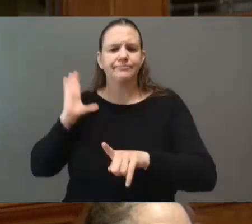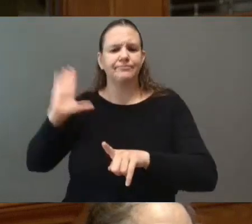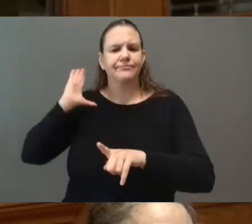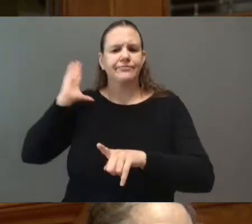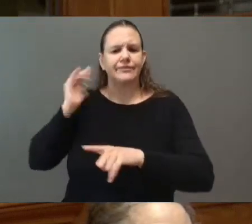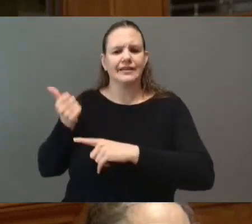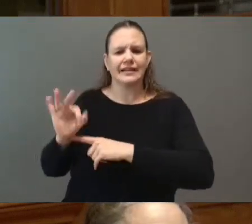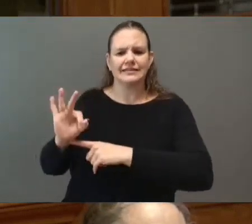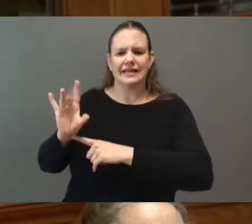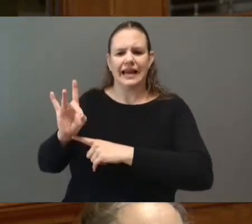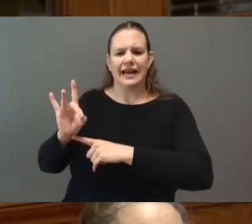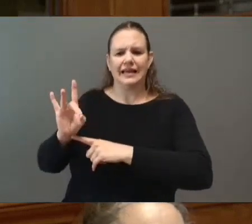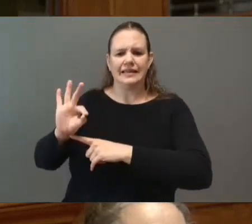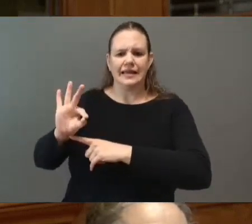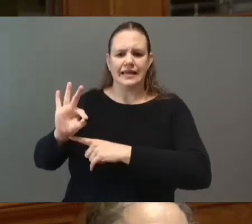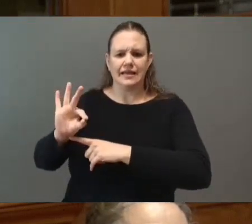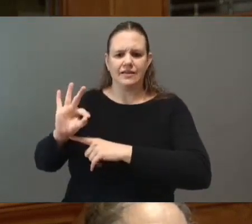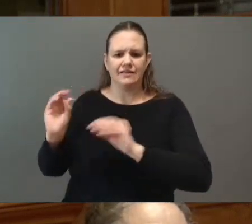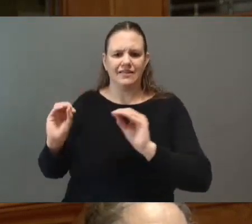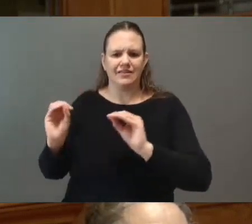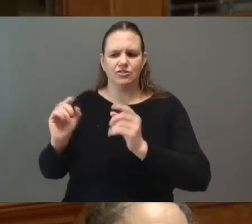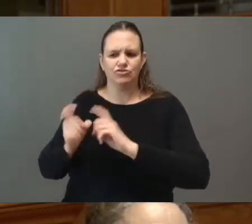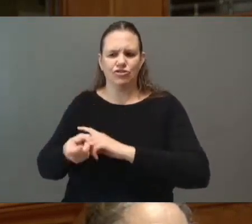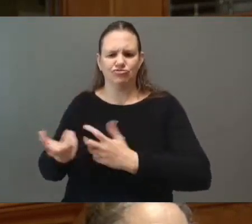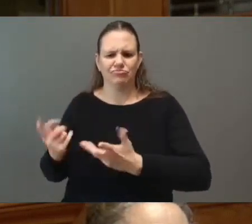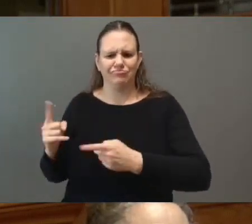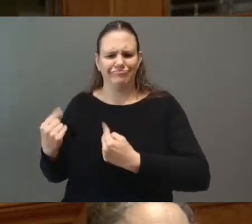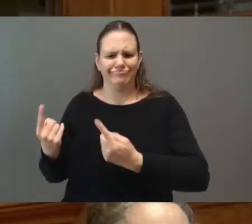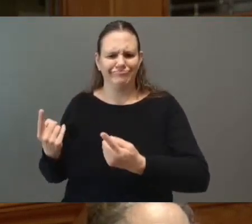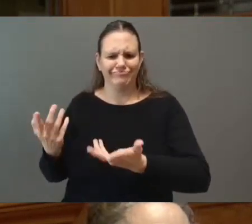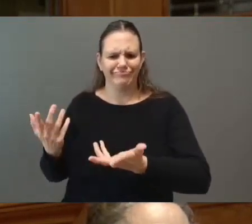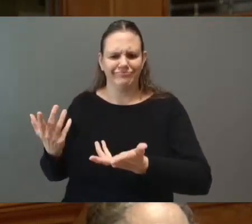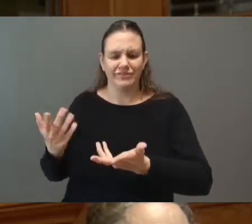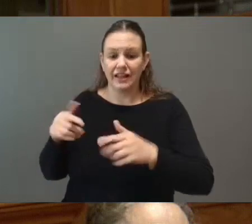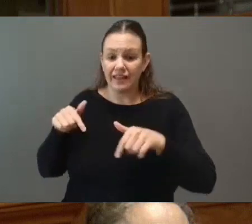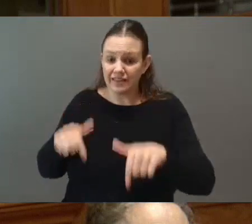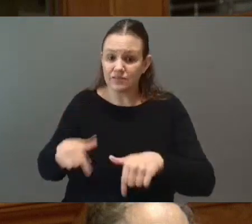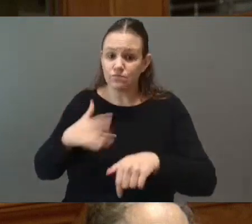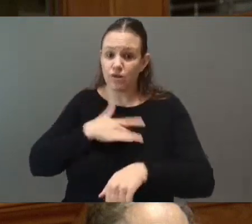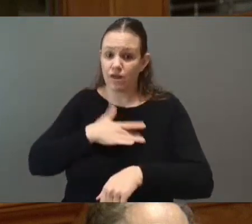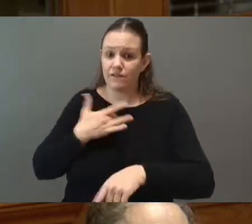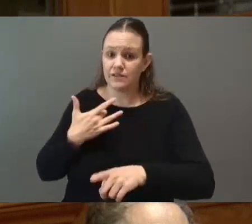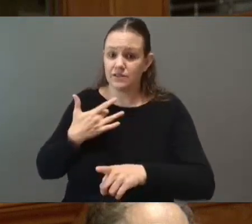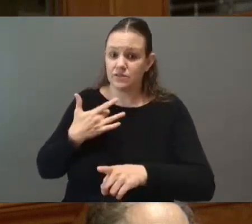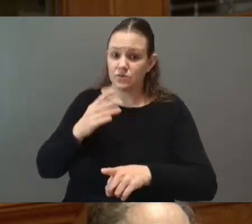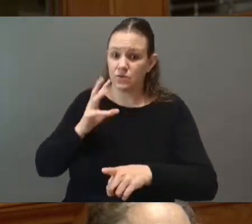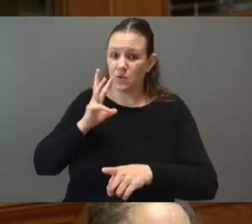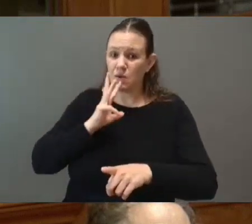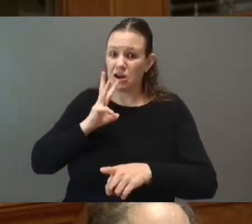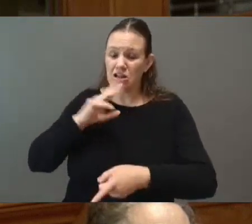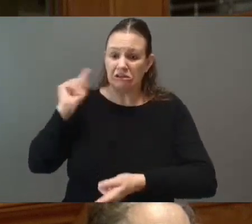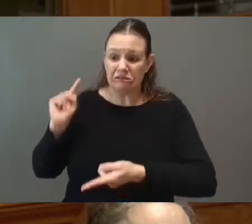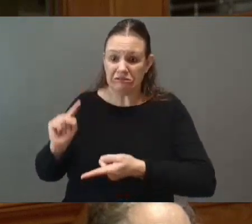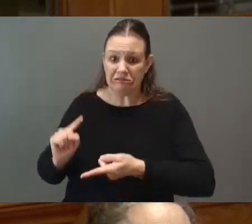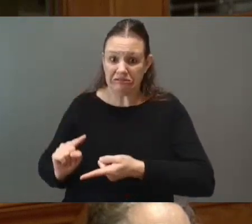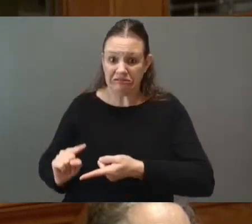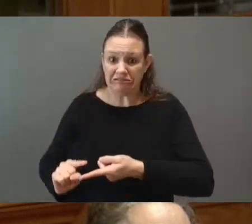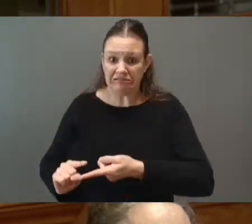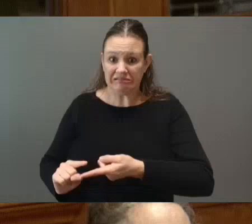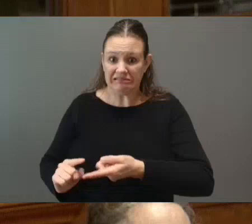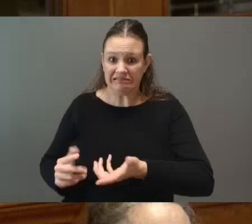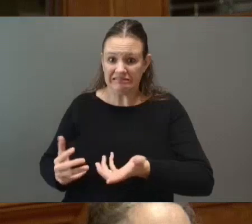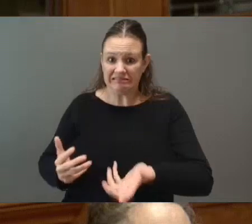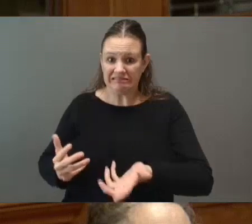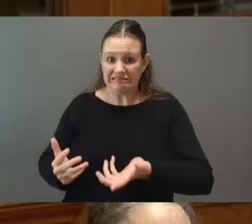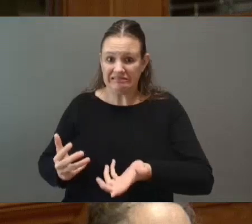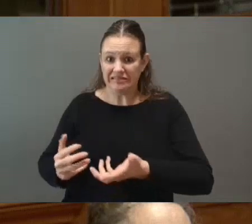diminishing water in our province. Efforts to get water users licensed were weak and ineffective. The investments to build water tables around the province have